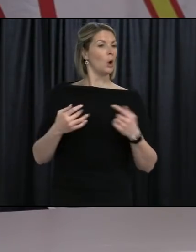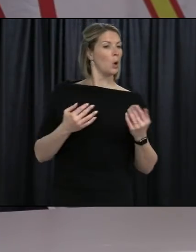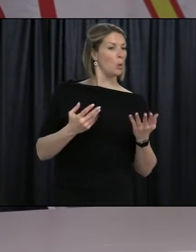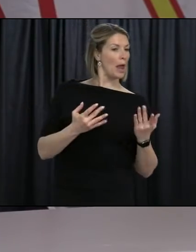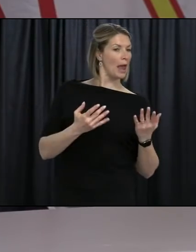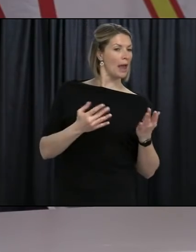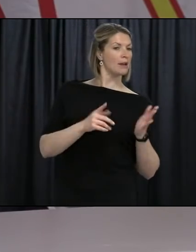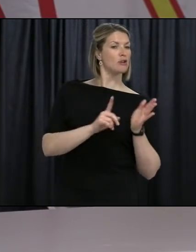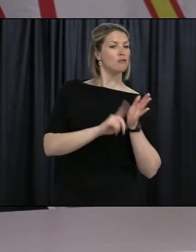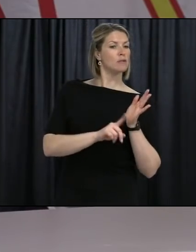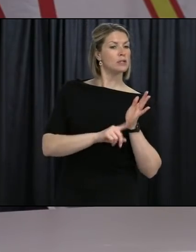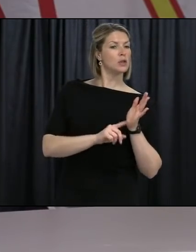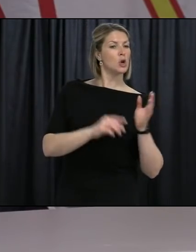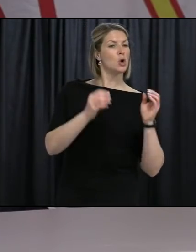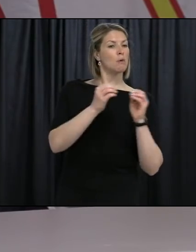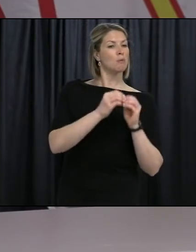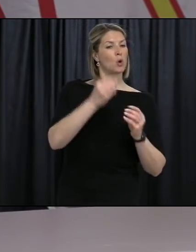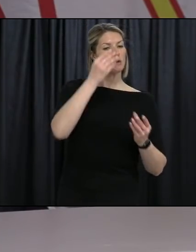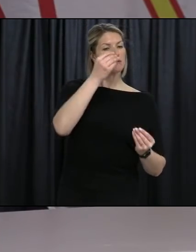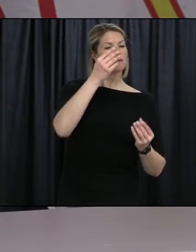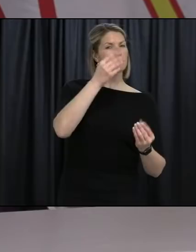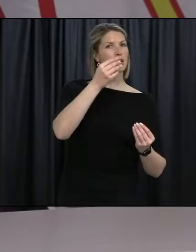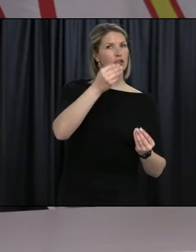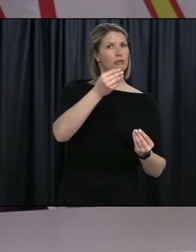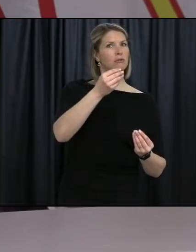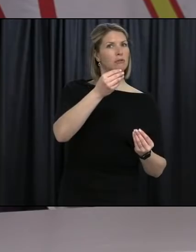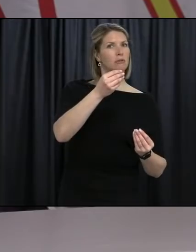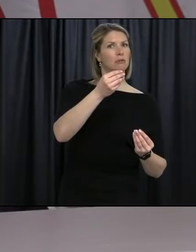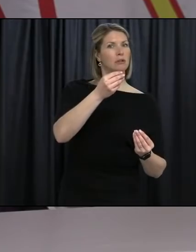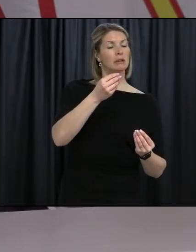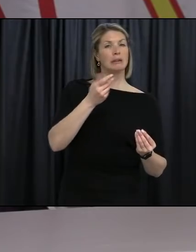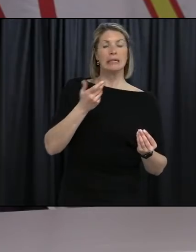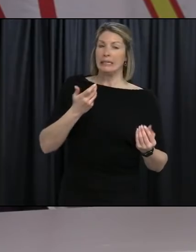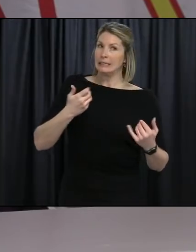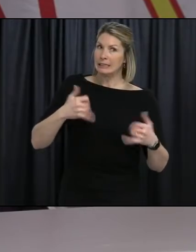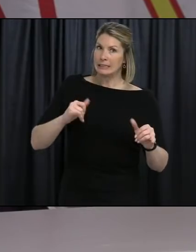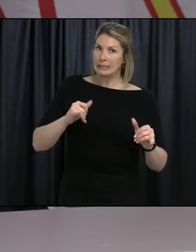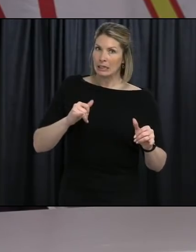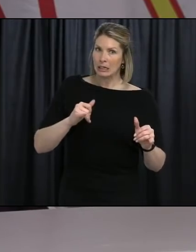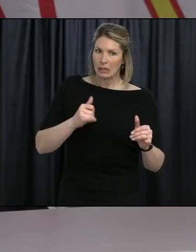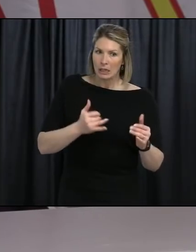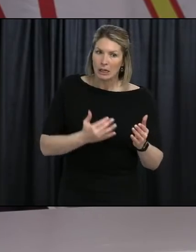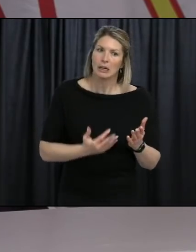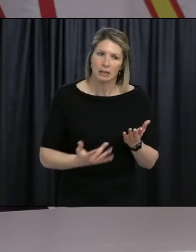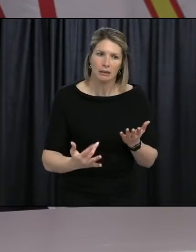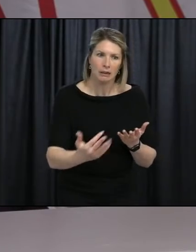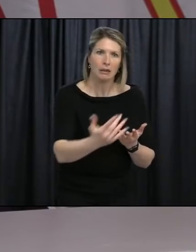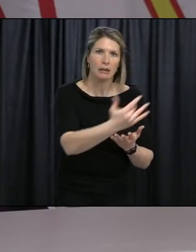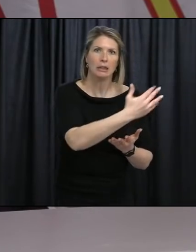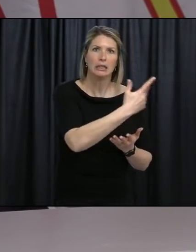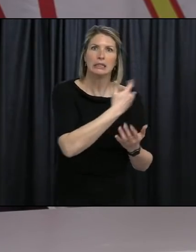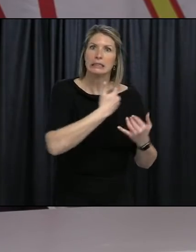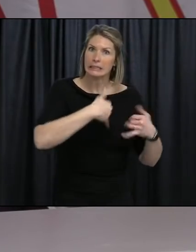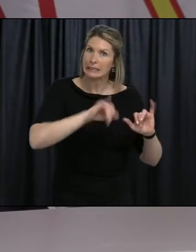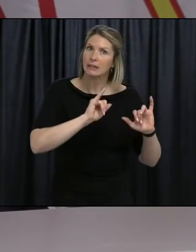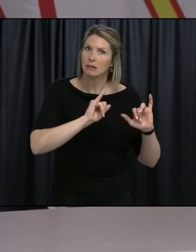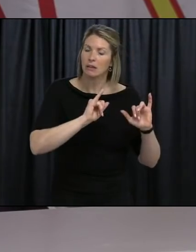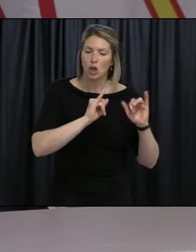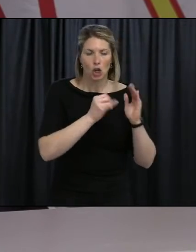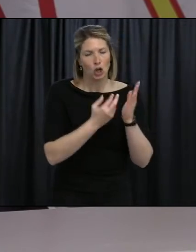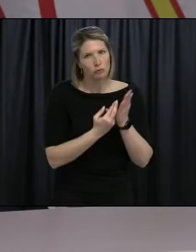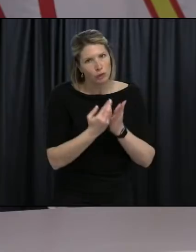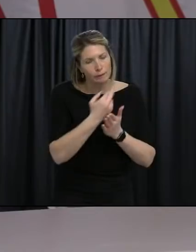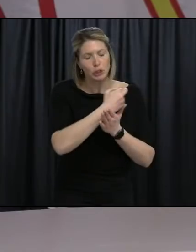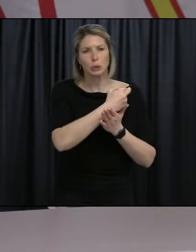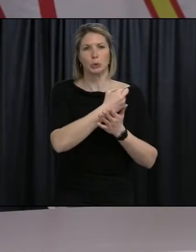And, that information is still being sought. There's a lot of review being done. There's a